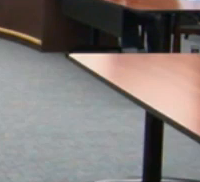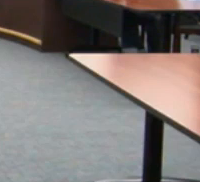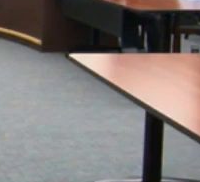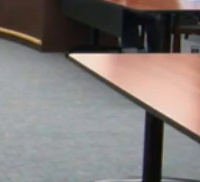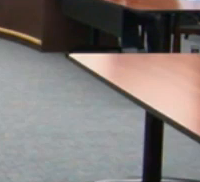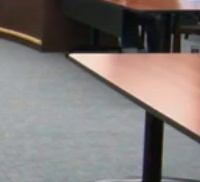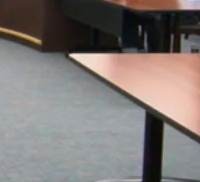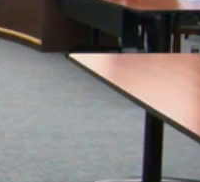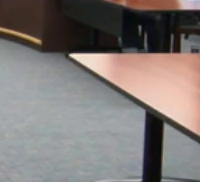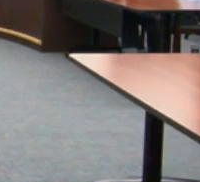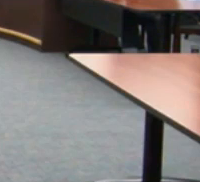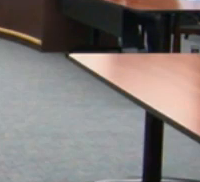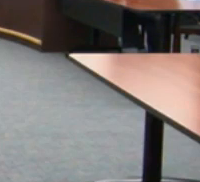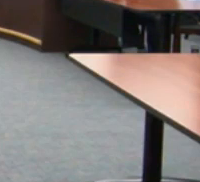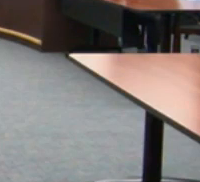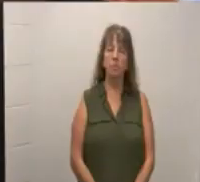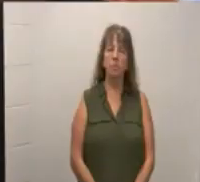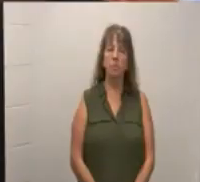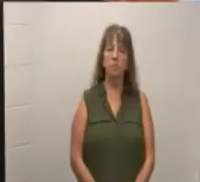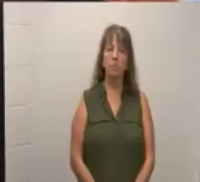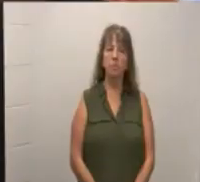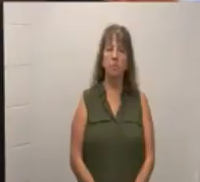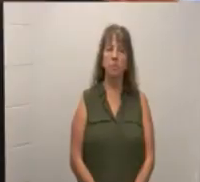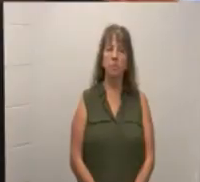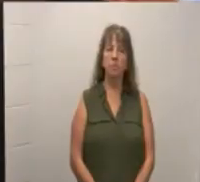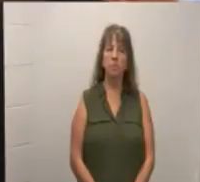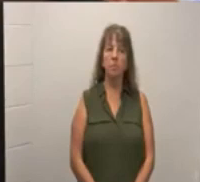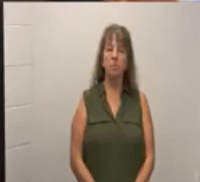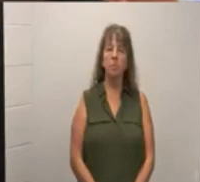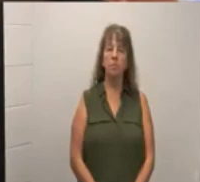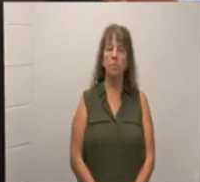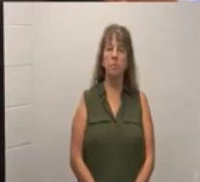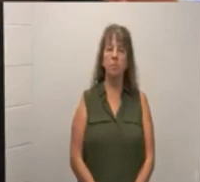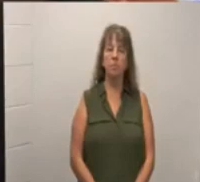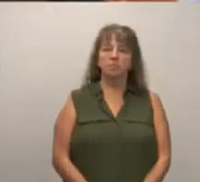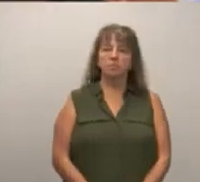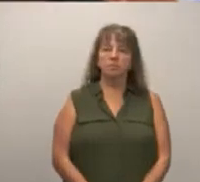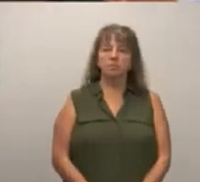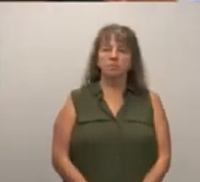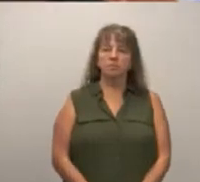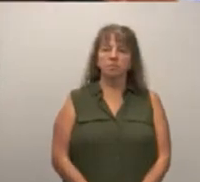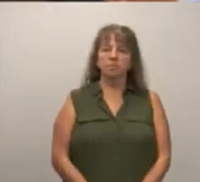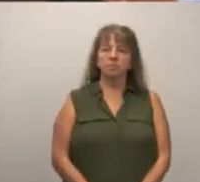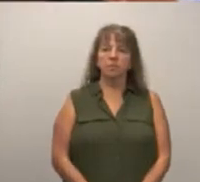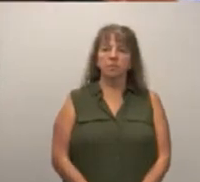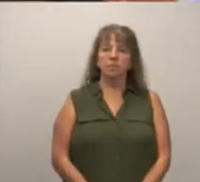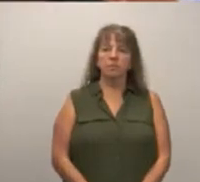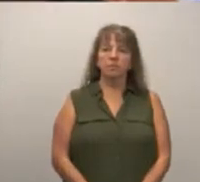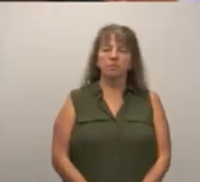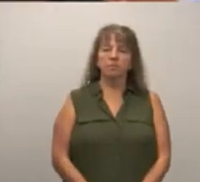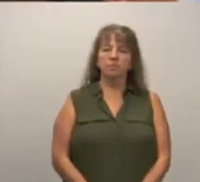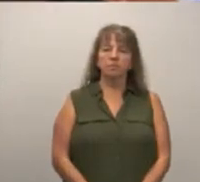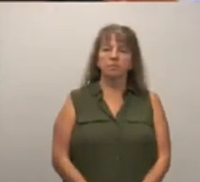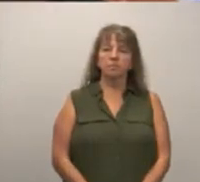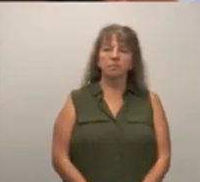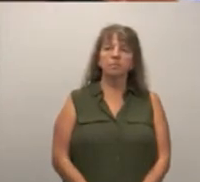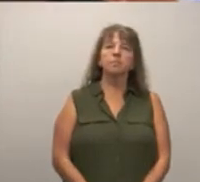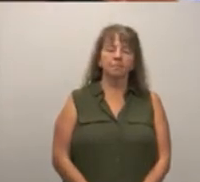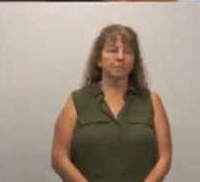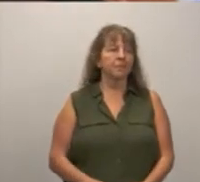daily. And so the people that are at this table and beyond, I can't thank them enough. We're living through a historical